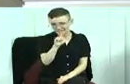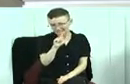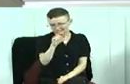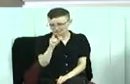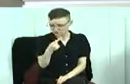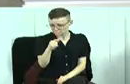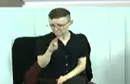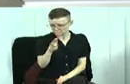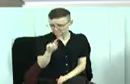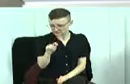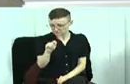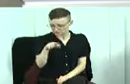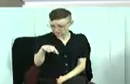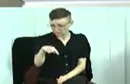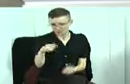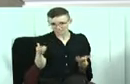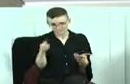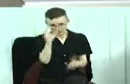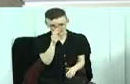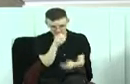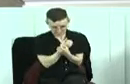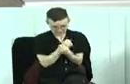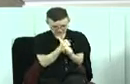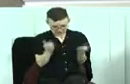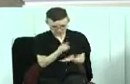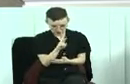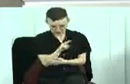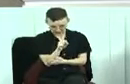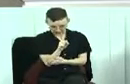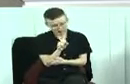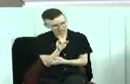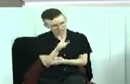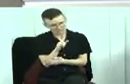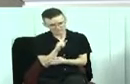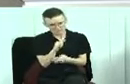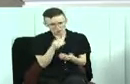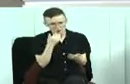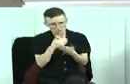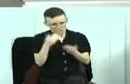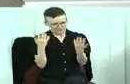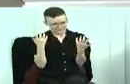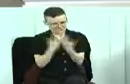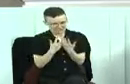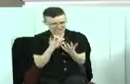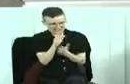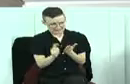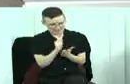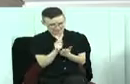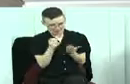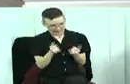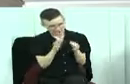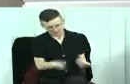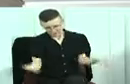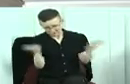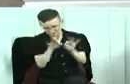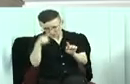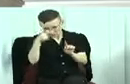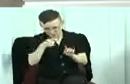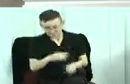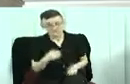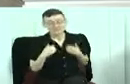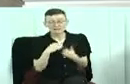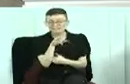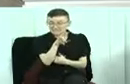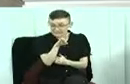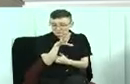US. This is a very timely video, very timely documentary. It's a very important message. There are